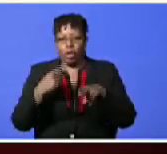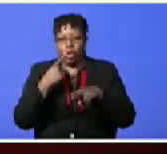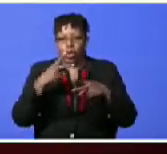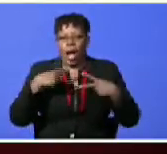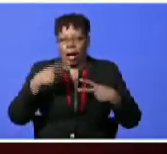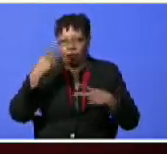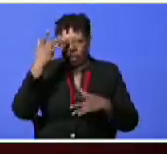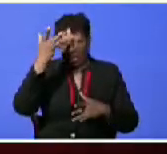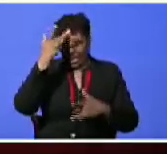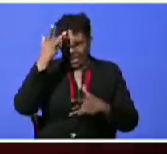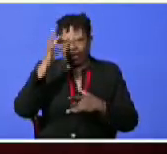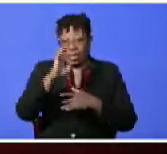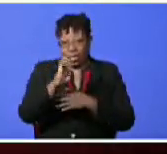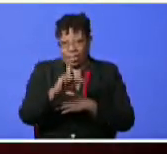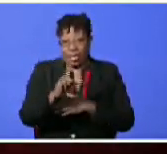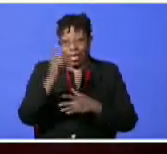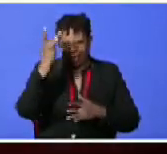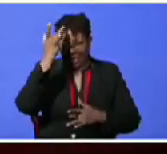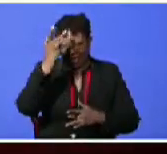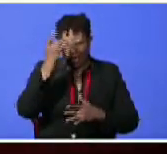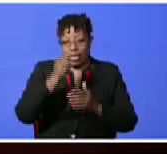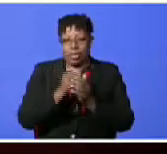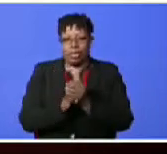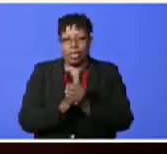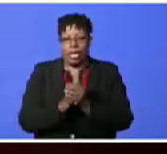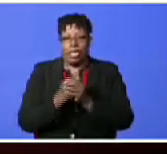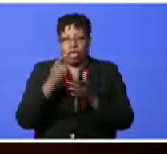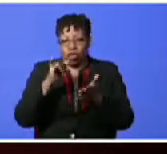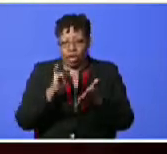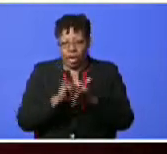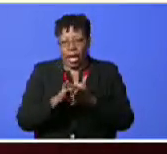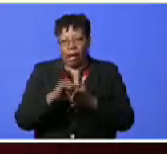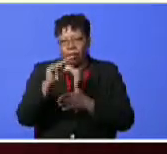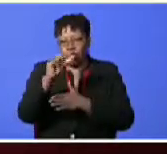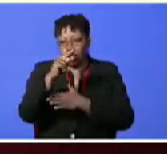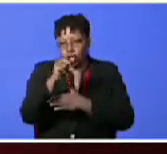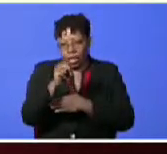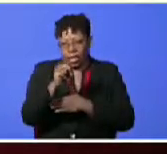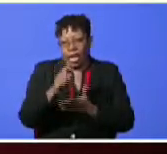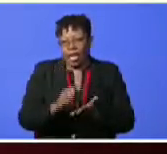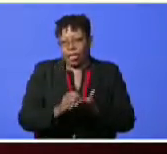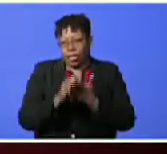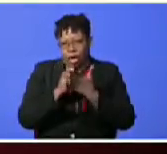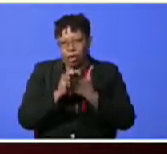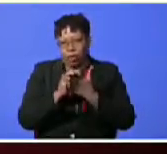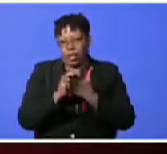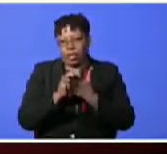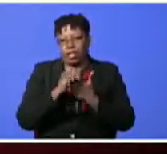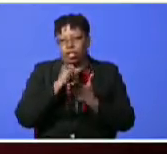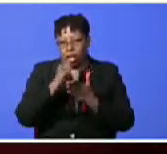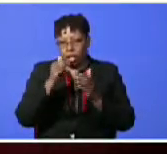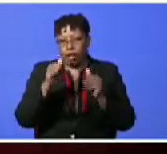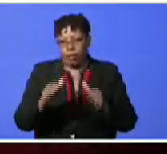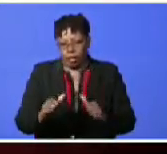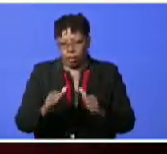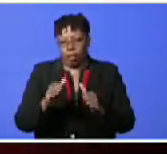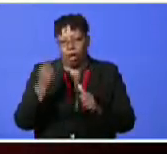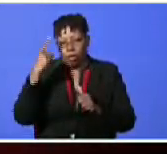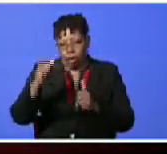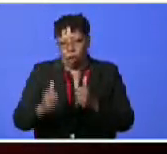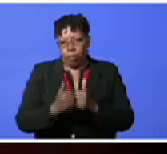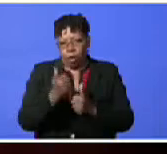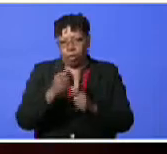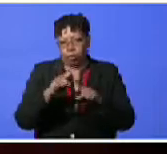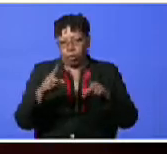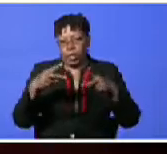While there are some cures like bone marrow transplants or gene therapy, she says they are not readily available for most. We do have 2